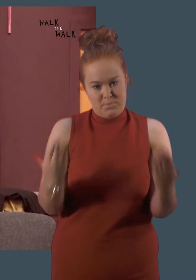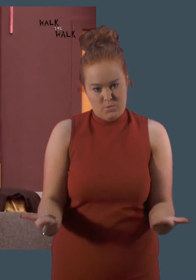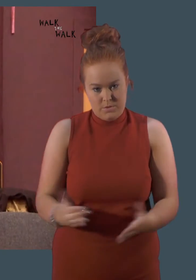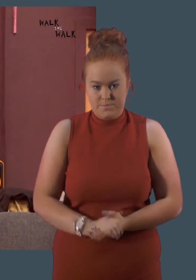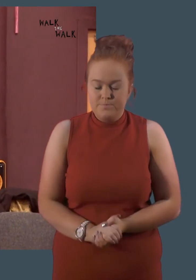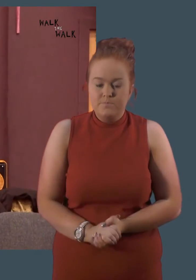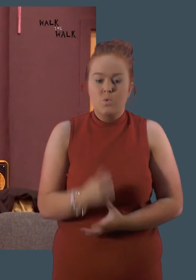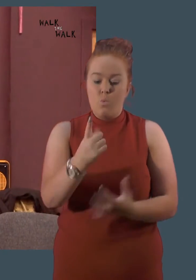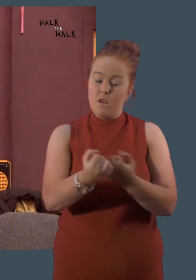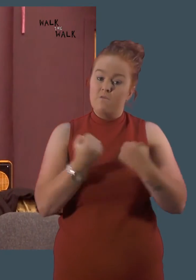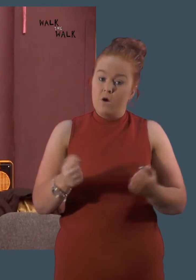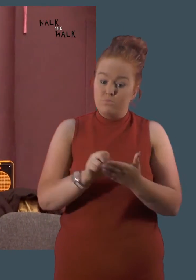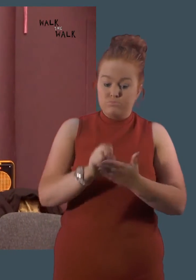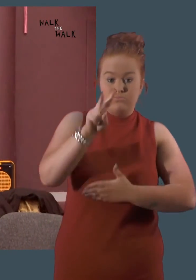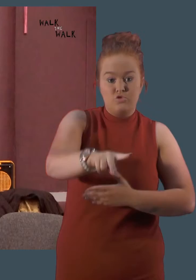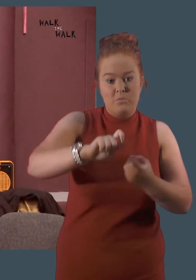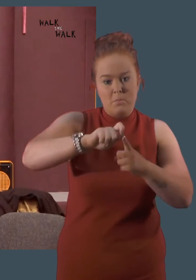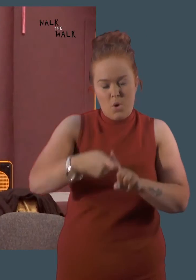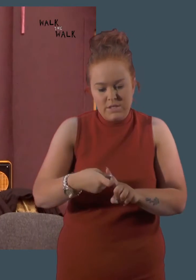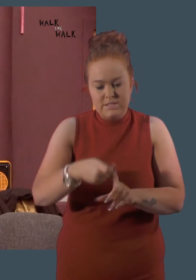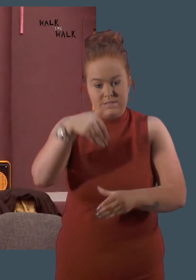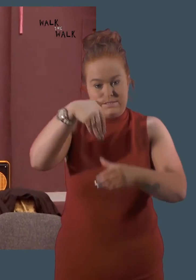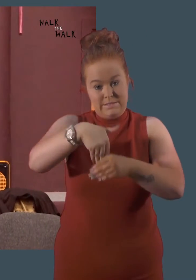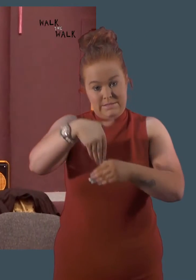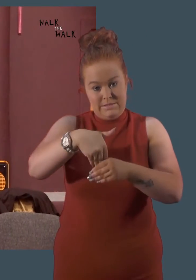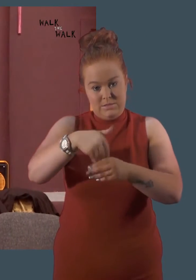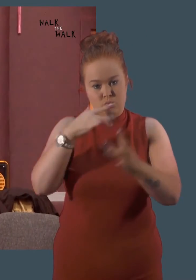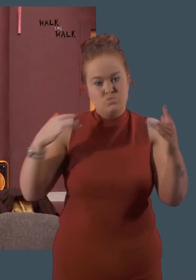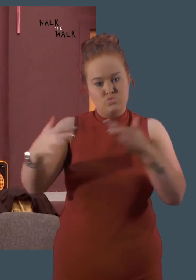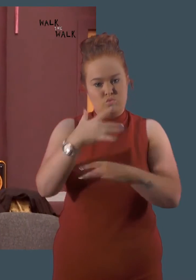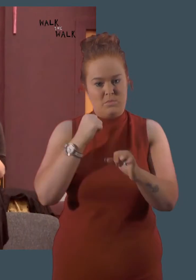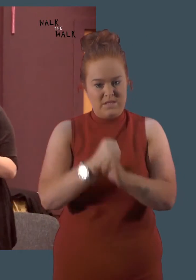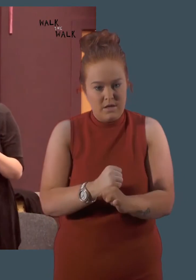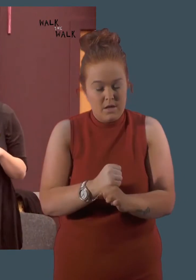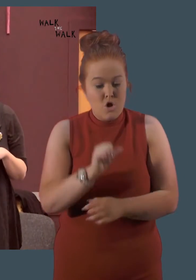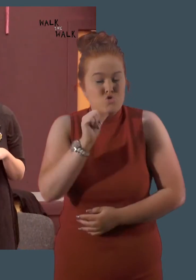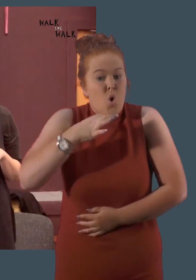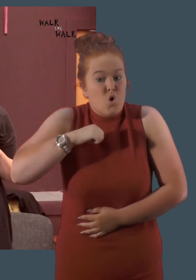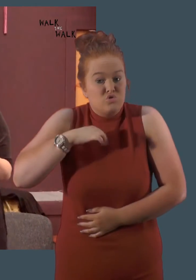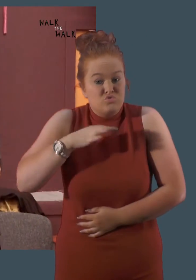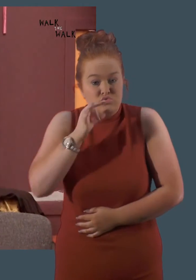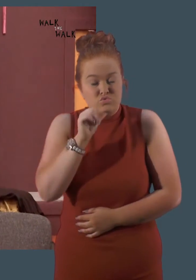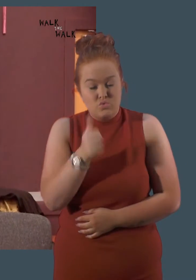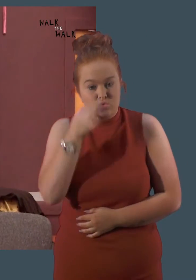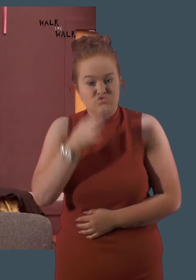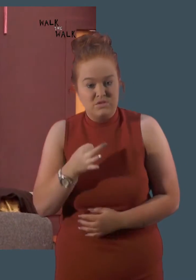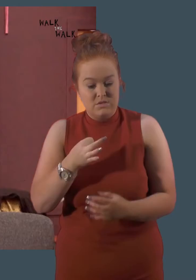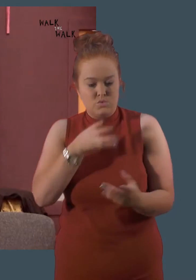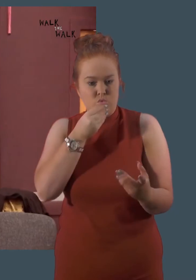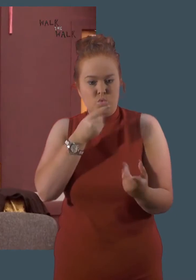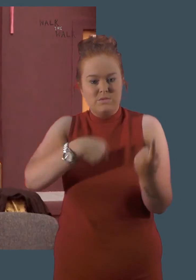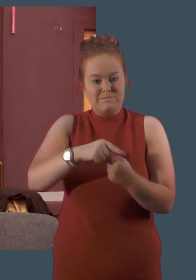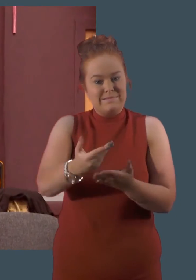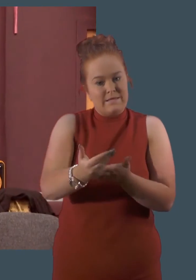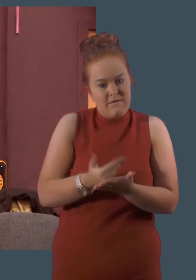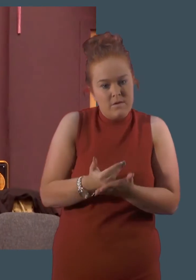do some internet safety work. And actually, as a result of seeing this ourselves, we decided that a bit of internet safety stuff